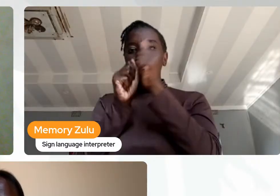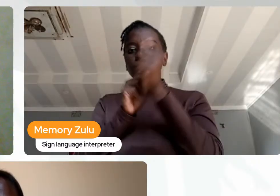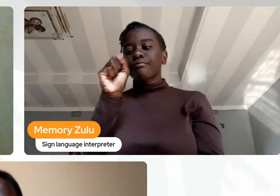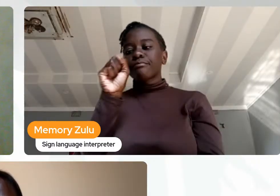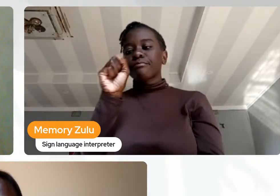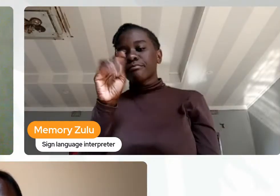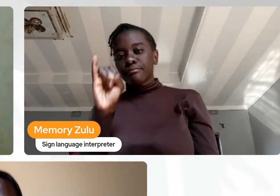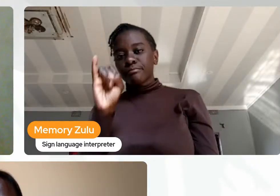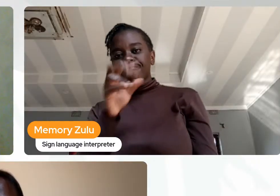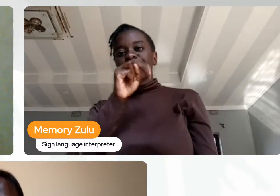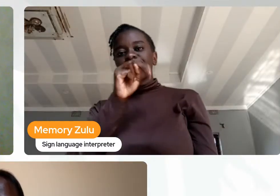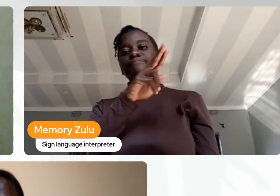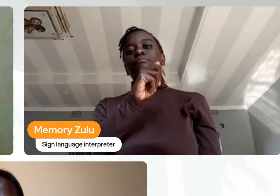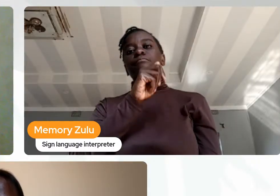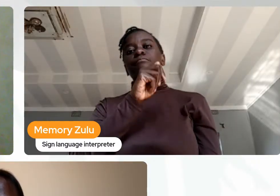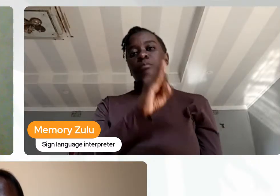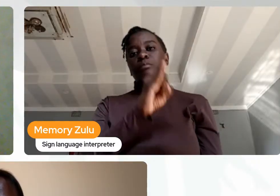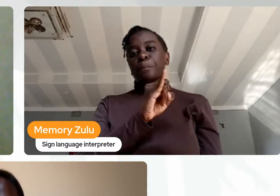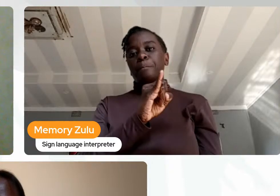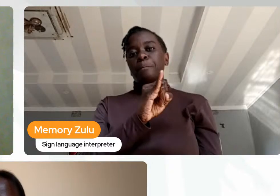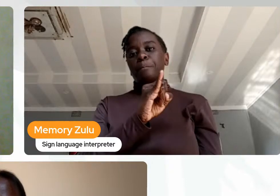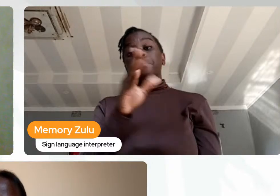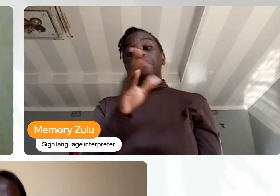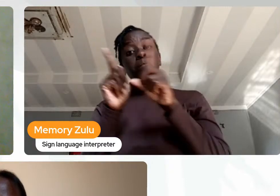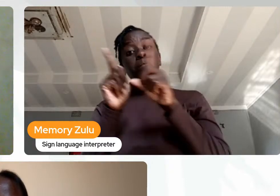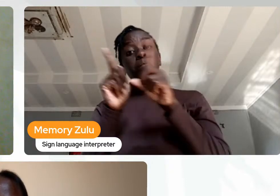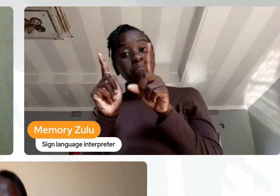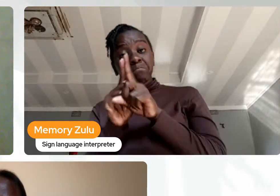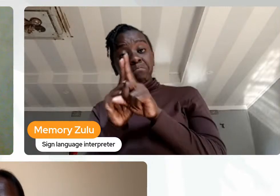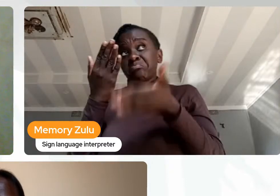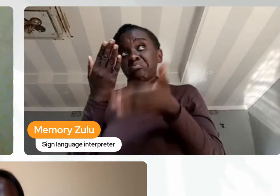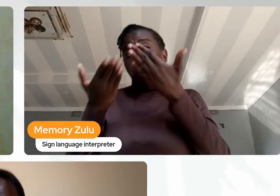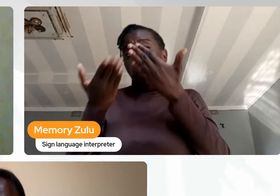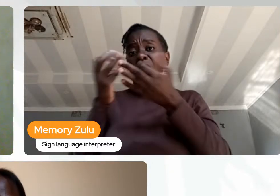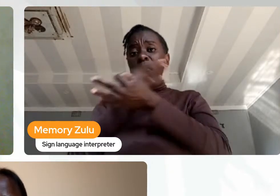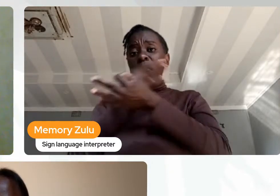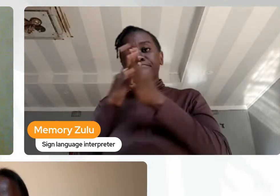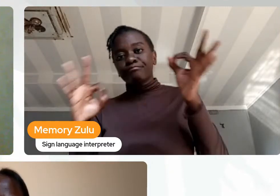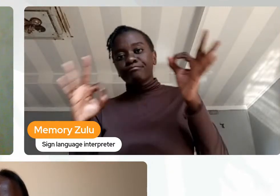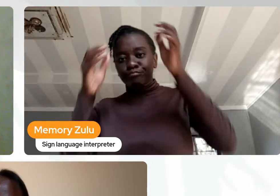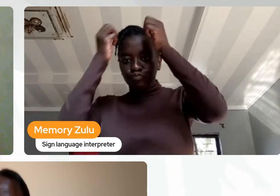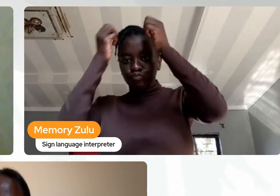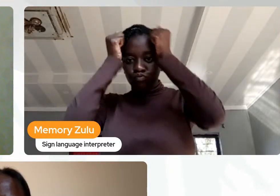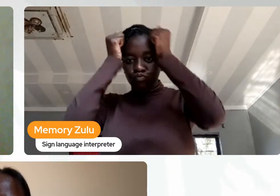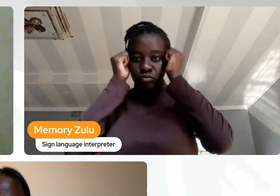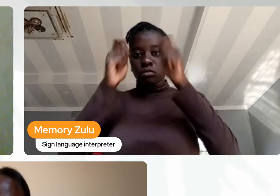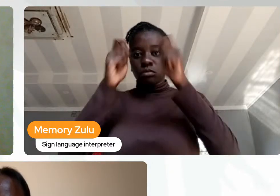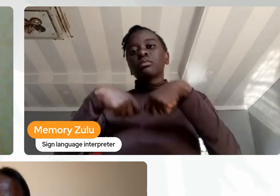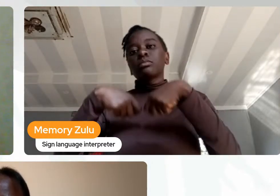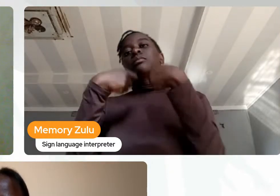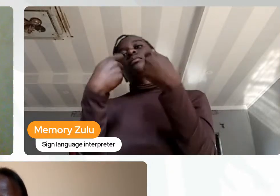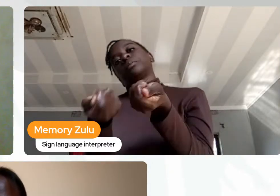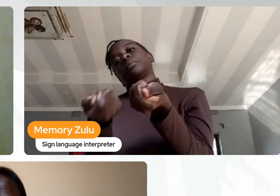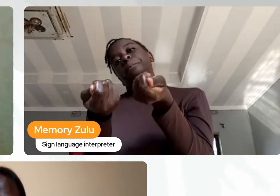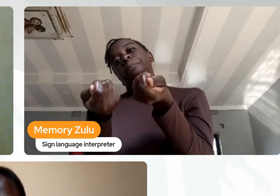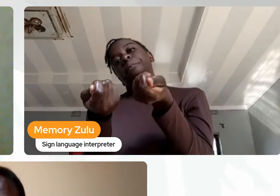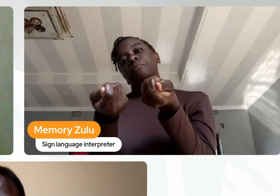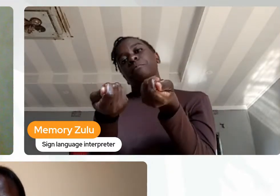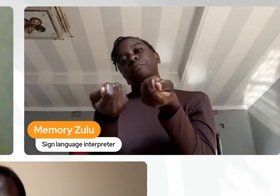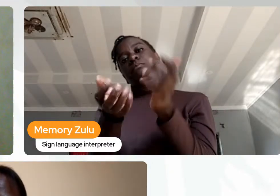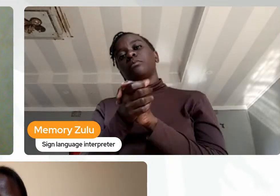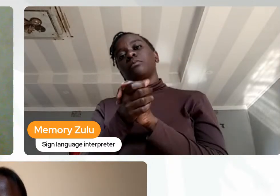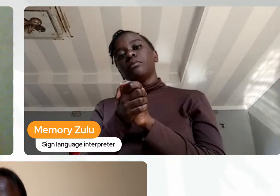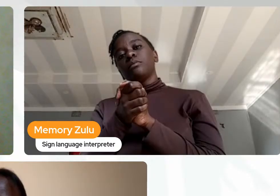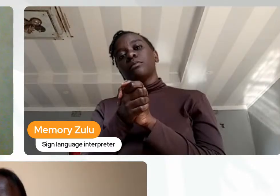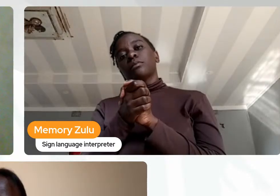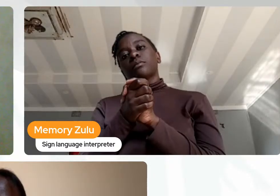condoms, they'll still have the act of sex. So the only way out is to try to provide access, easy